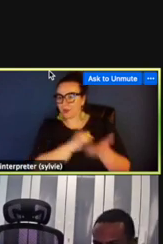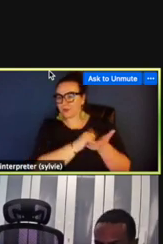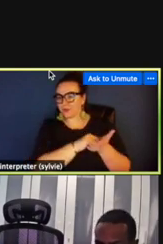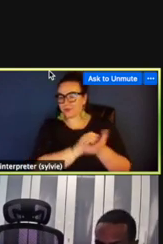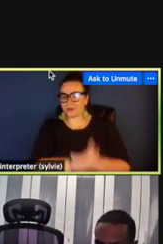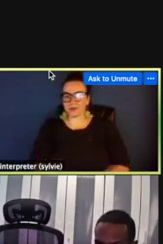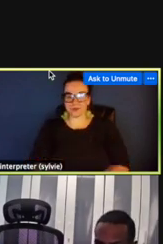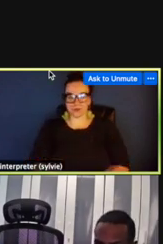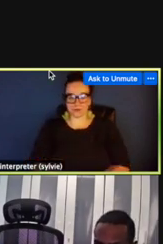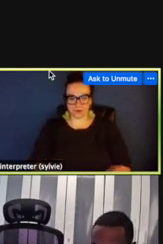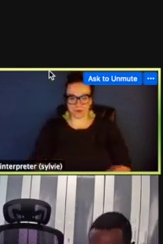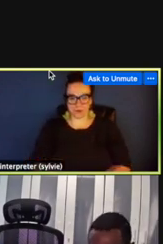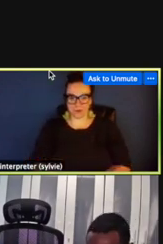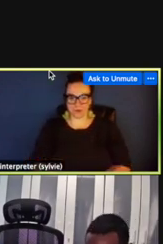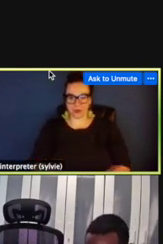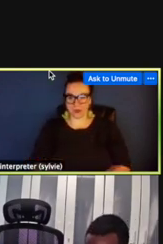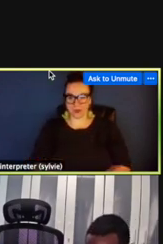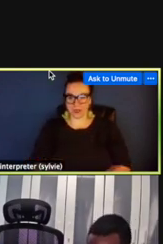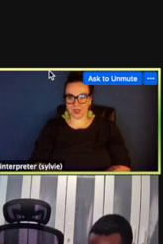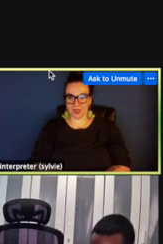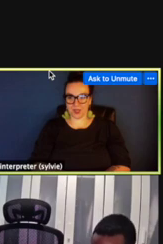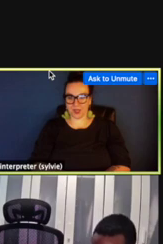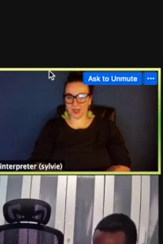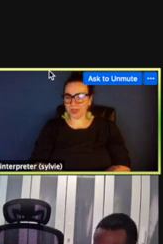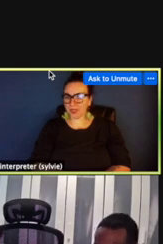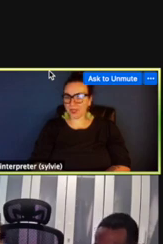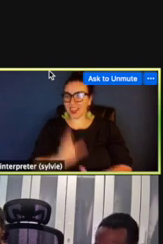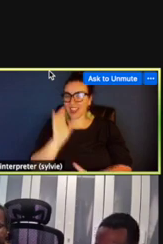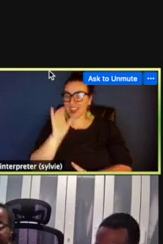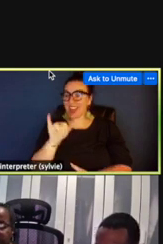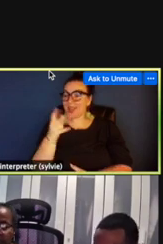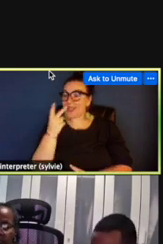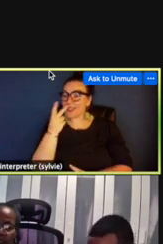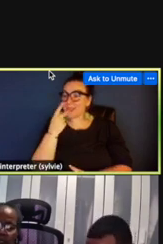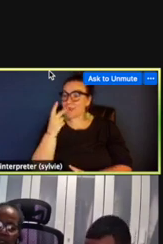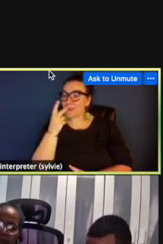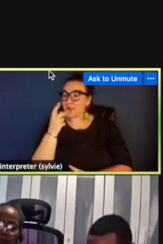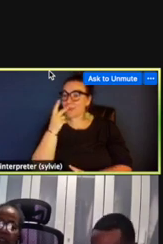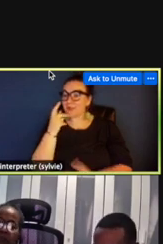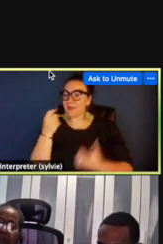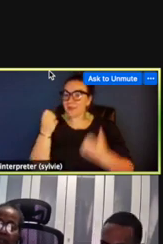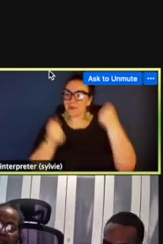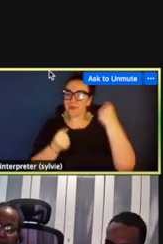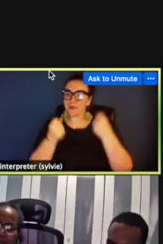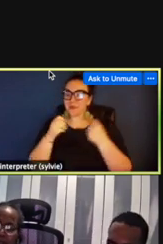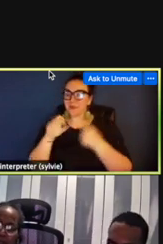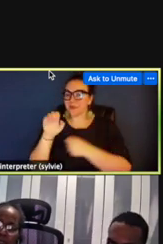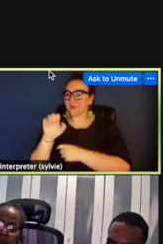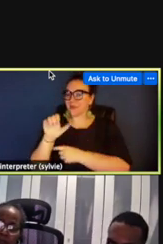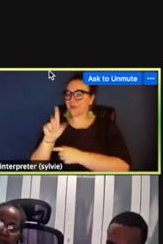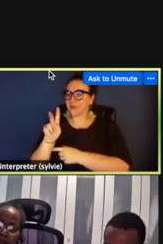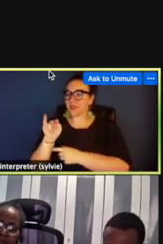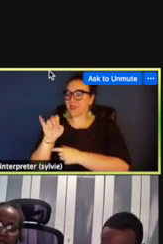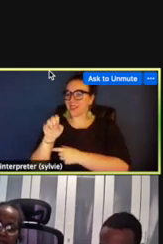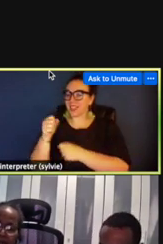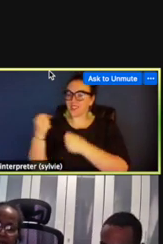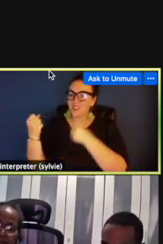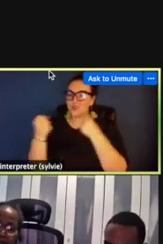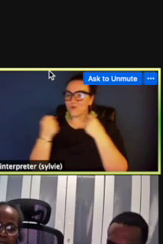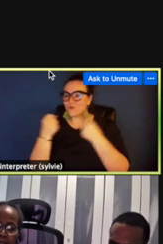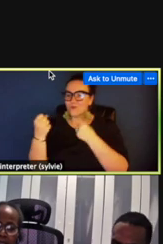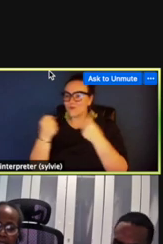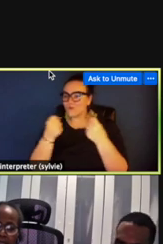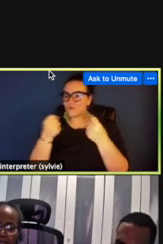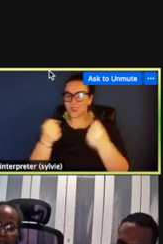That was the car that was the pink car that Elvis rode in. That's the pink what? Tell her